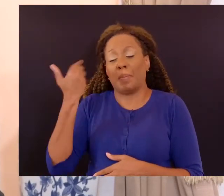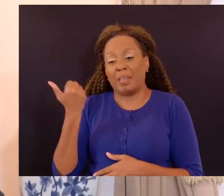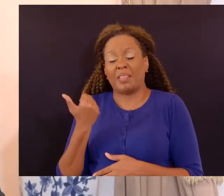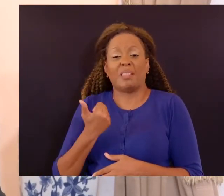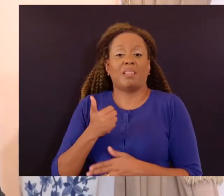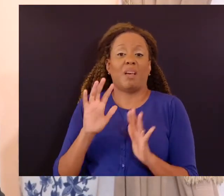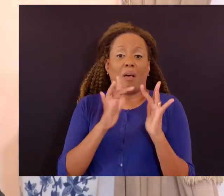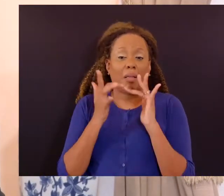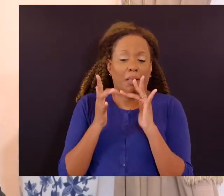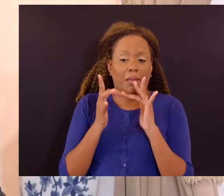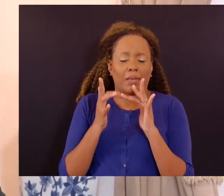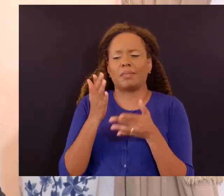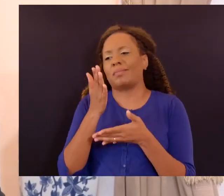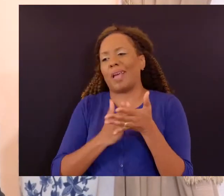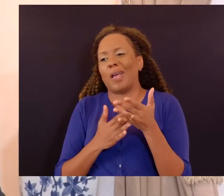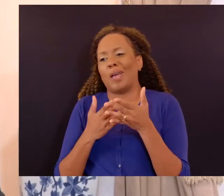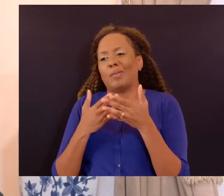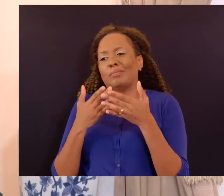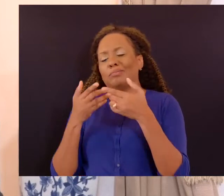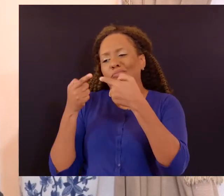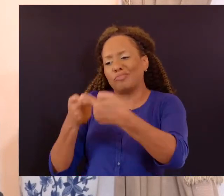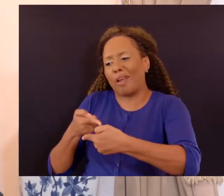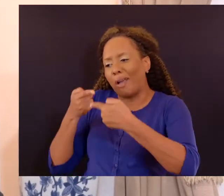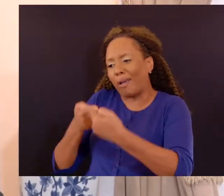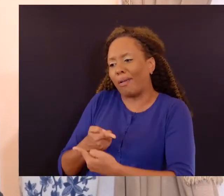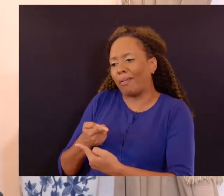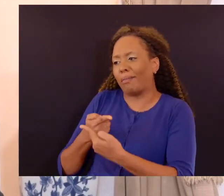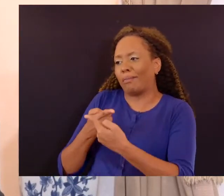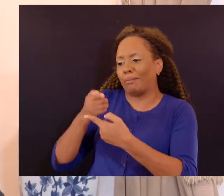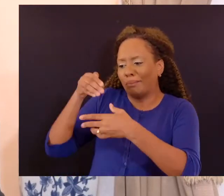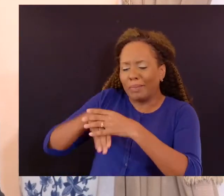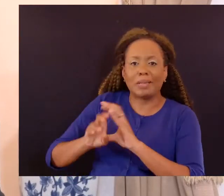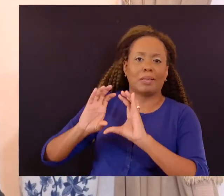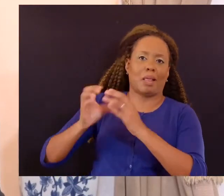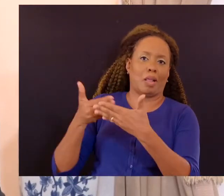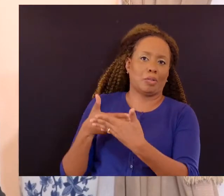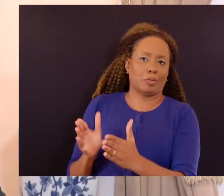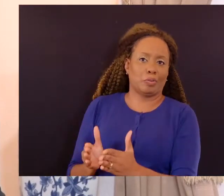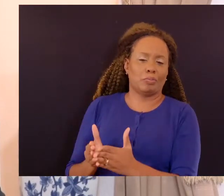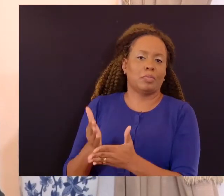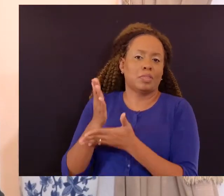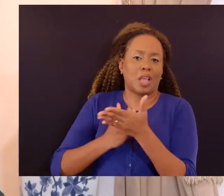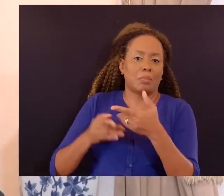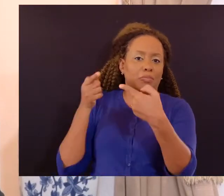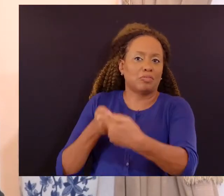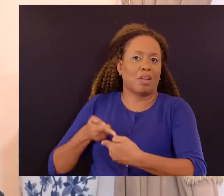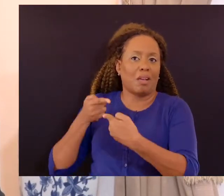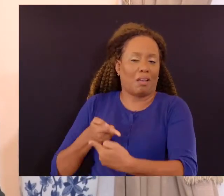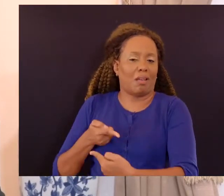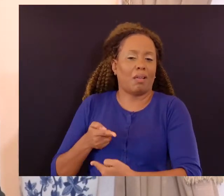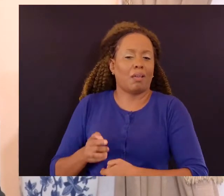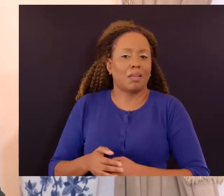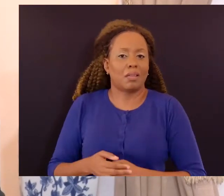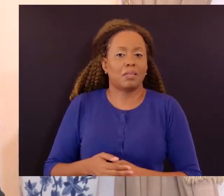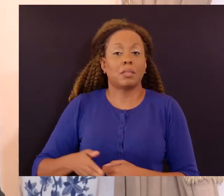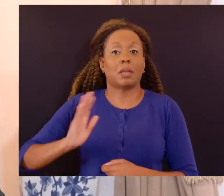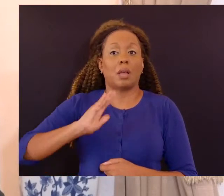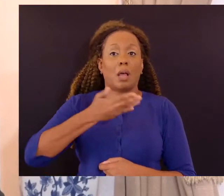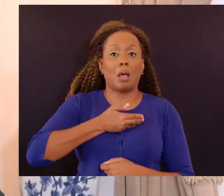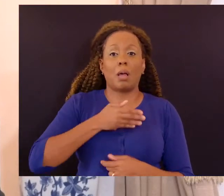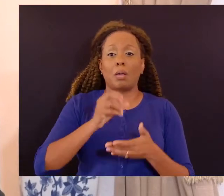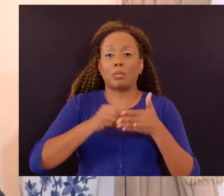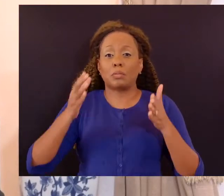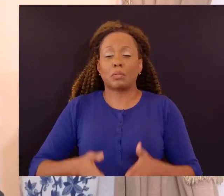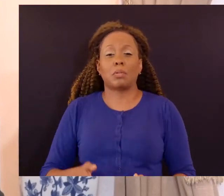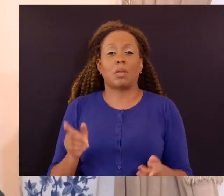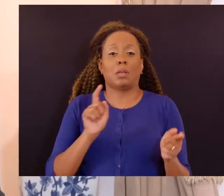others struggle with the face-to-face interaction with their teachers. Our students, for the most part, have been readjusting